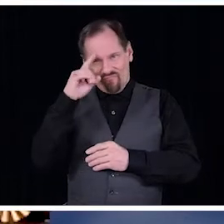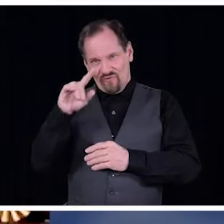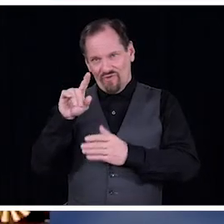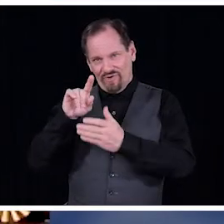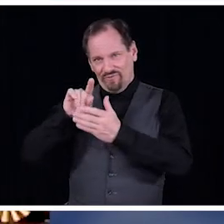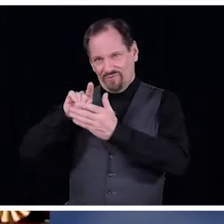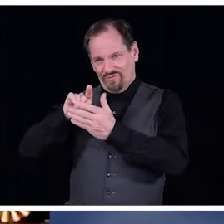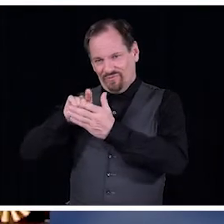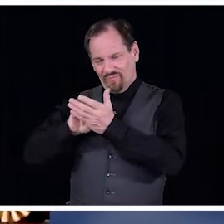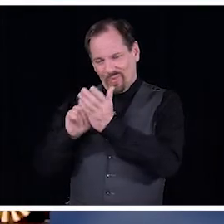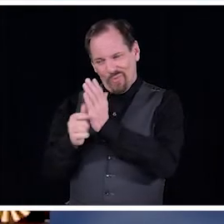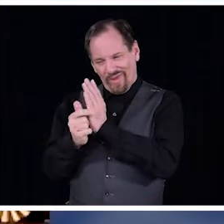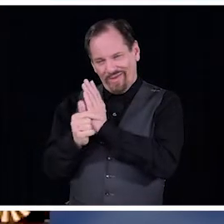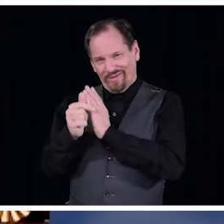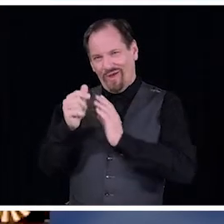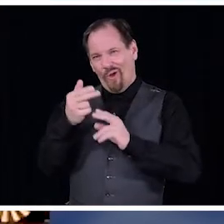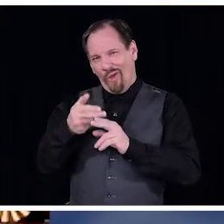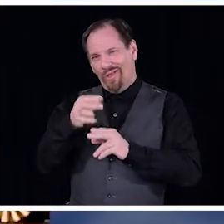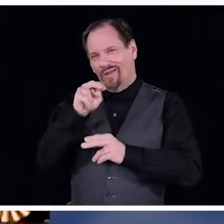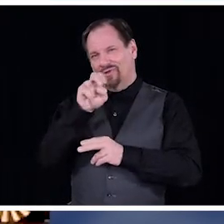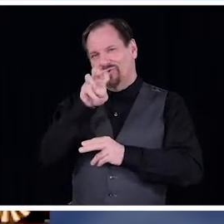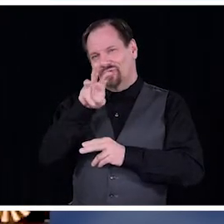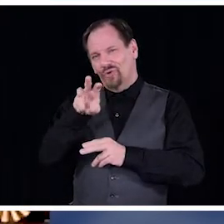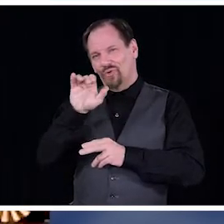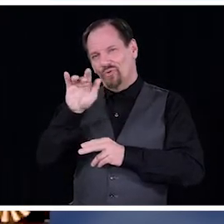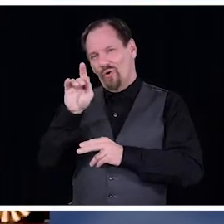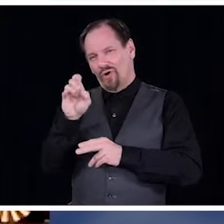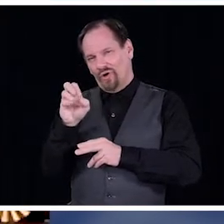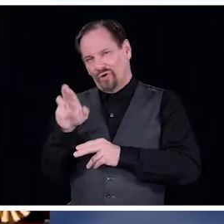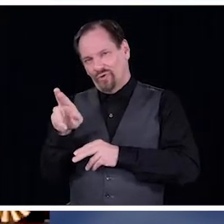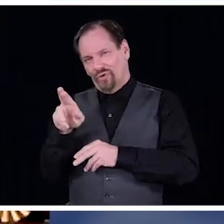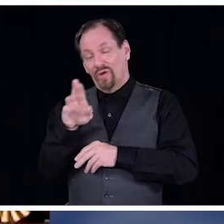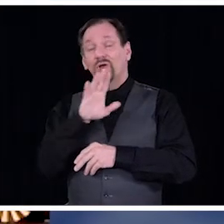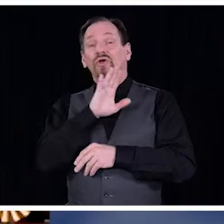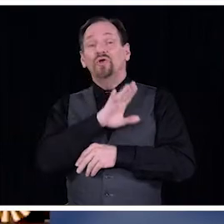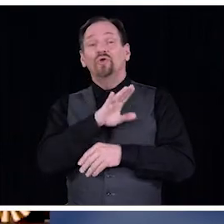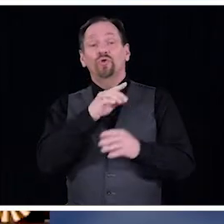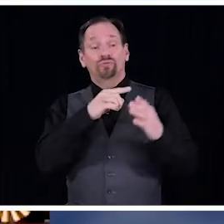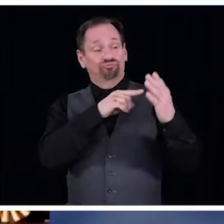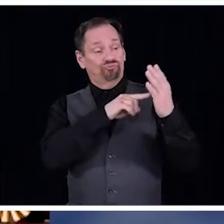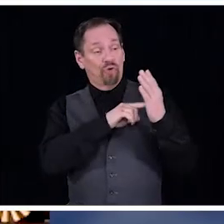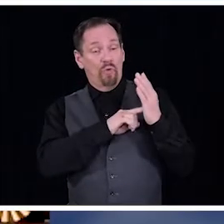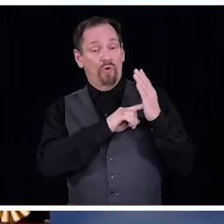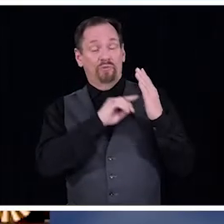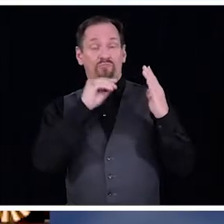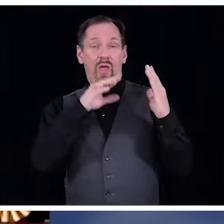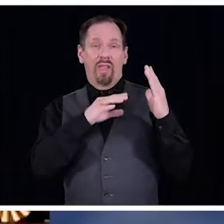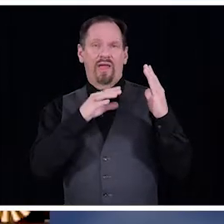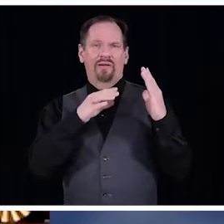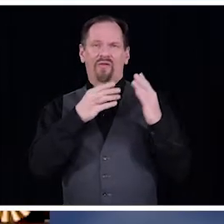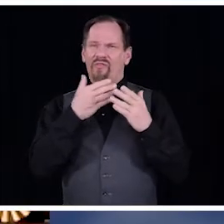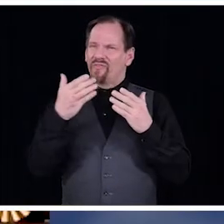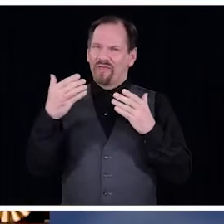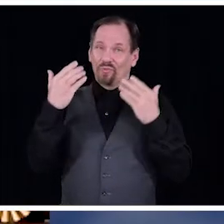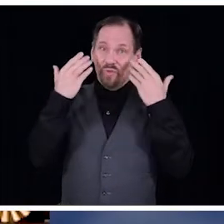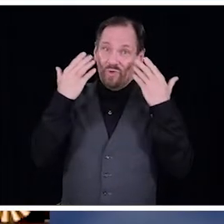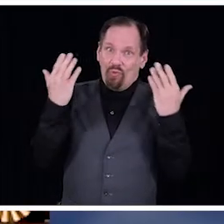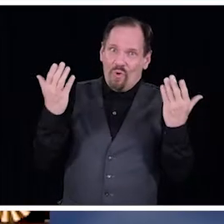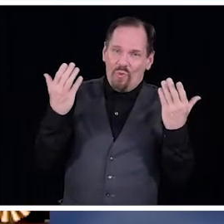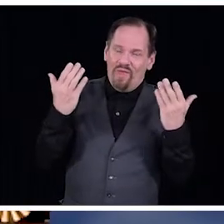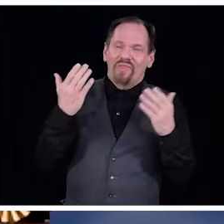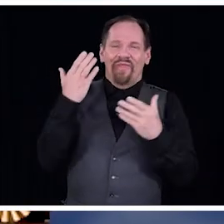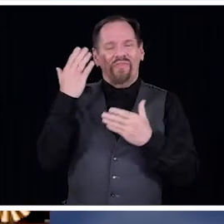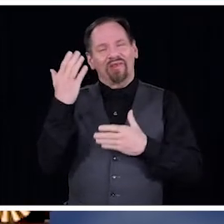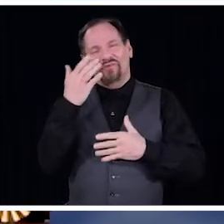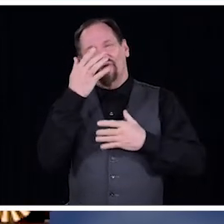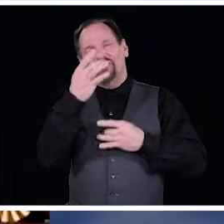1996, you use your platform to shine a spotlight on the great and the lesser known, the interesting and the up and coming. You